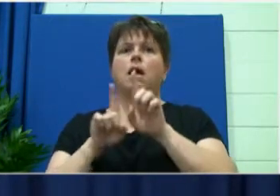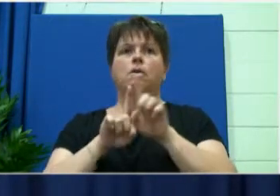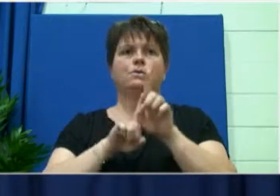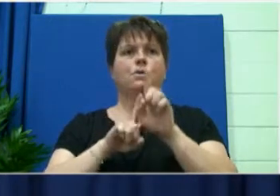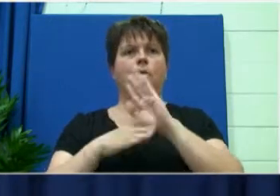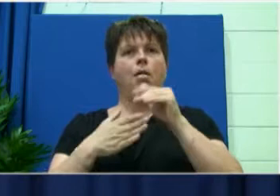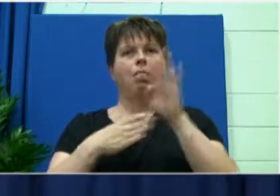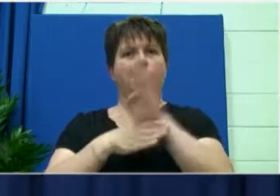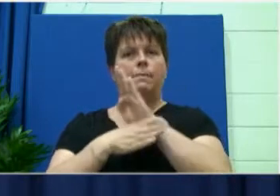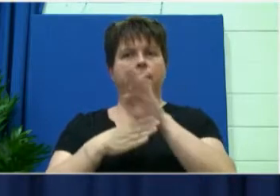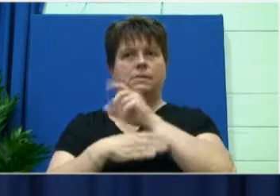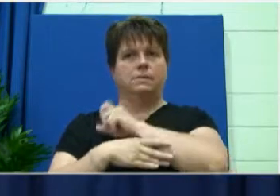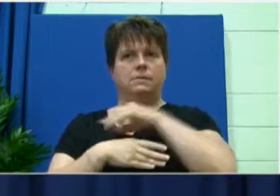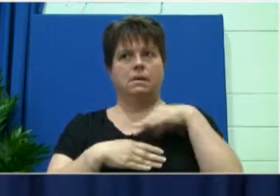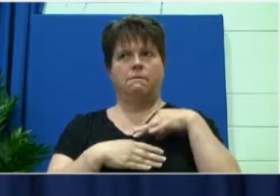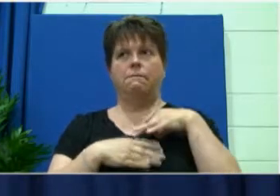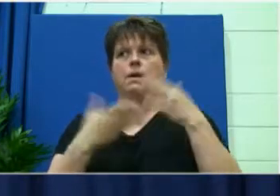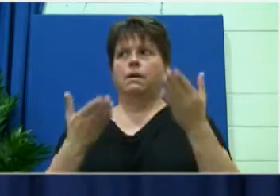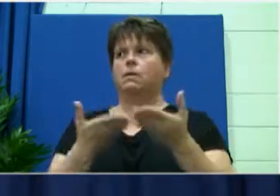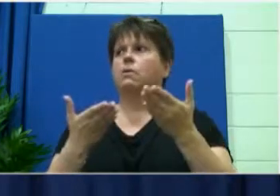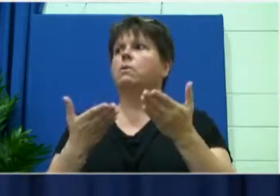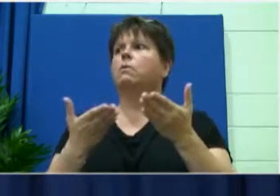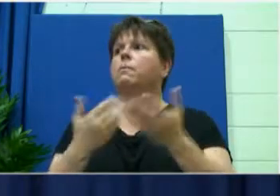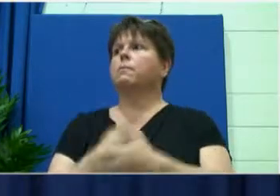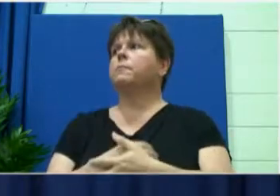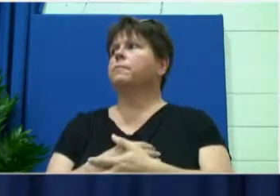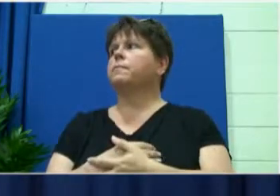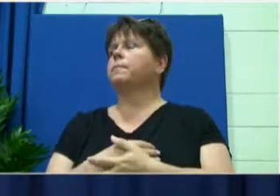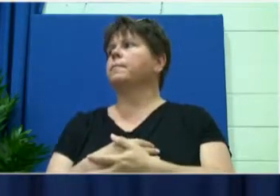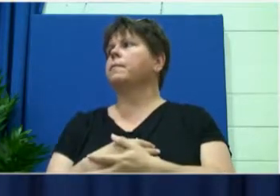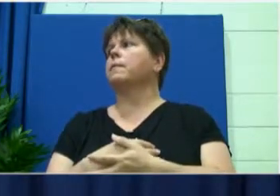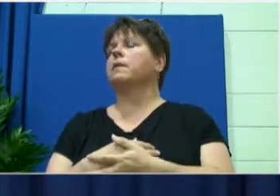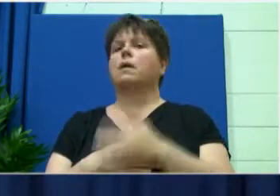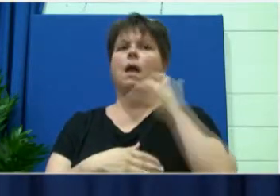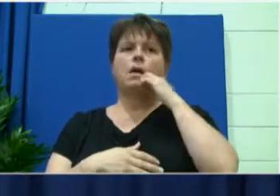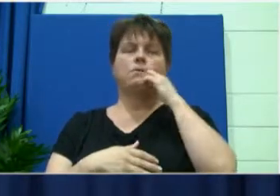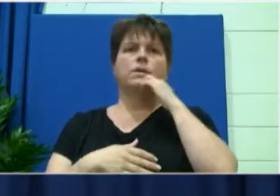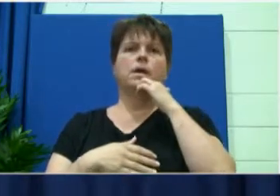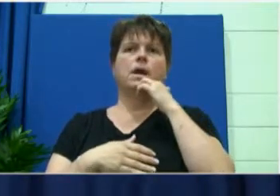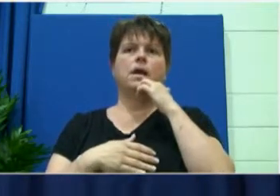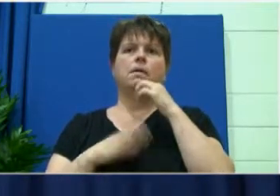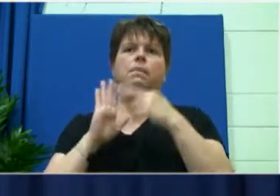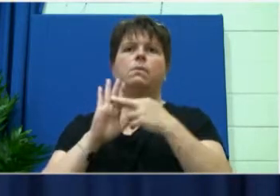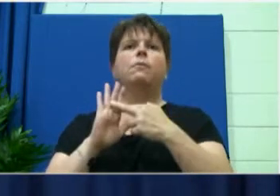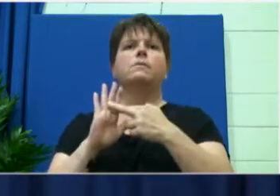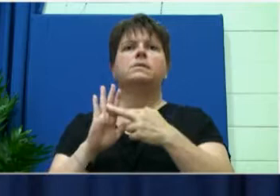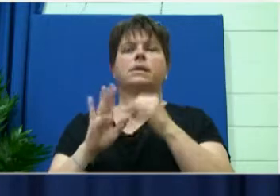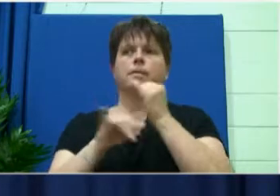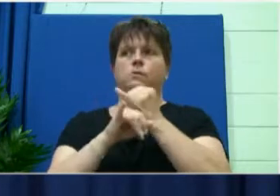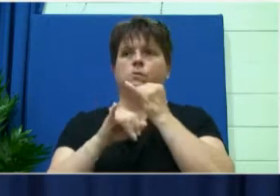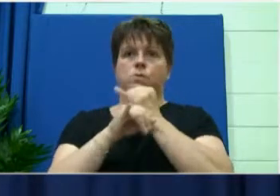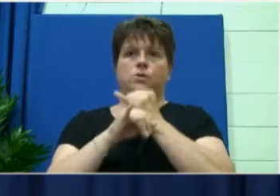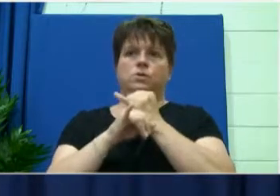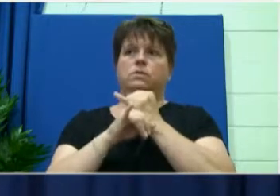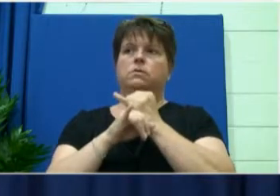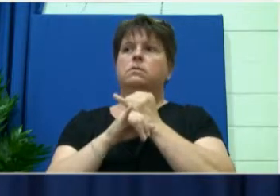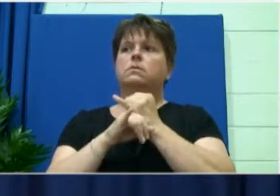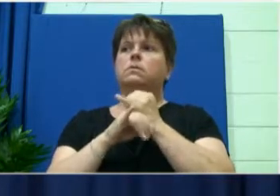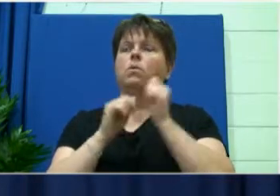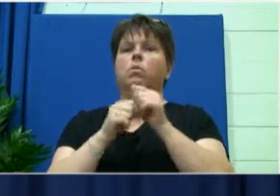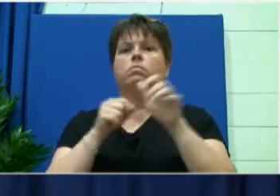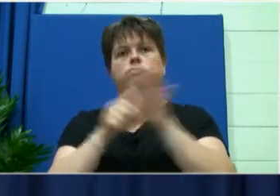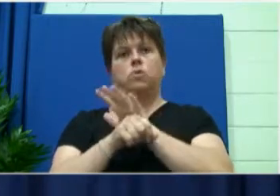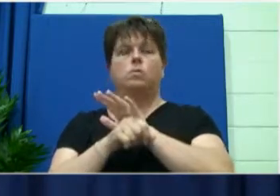business office staff who day in and day out represent this institution with